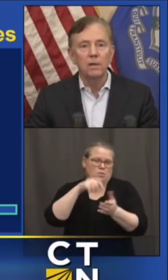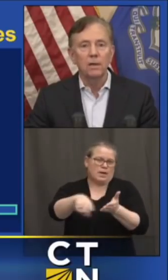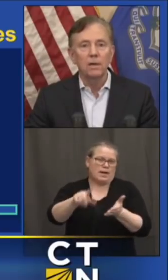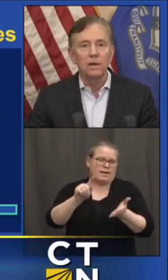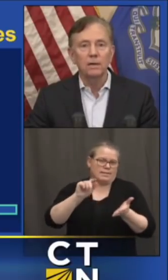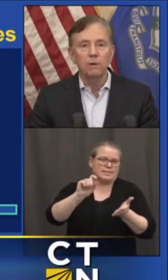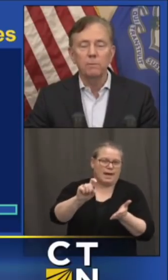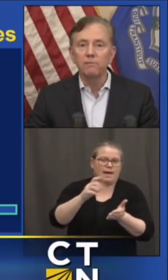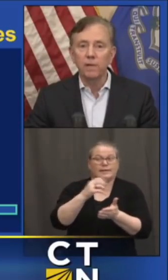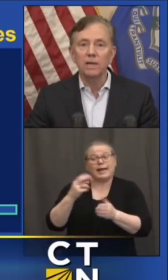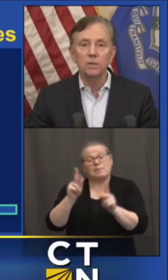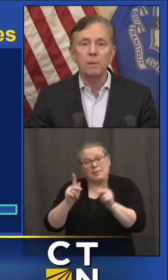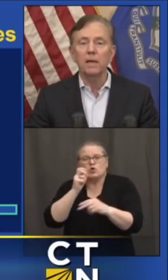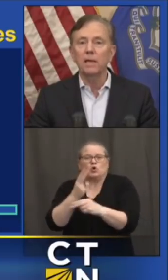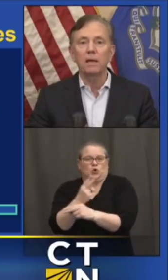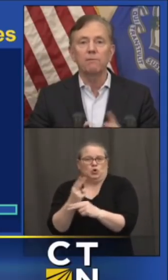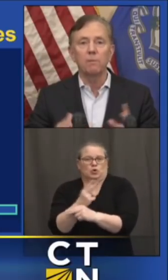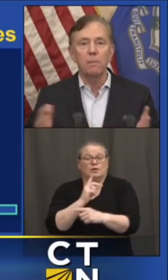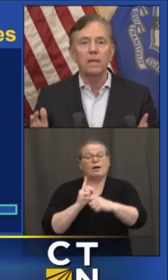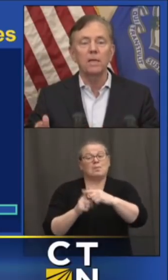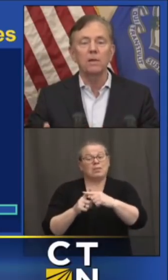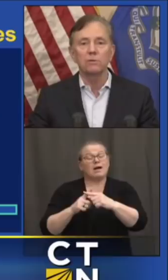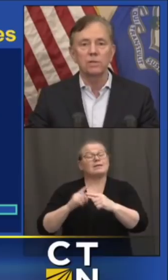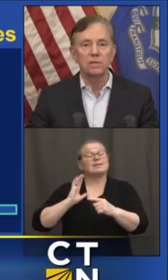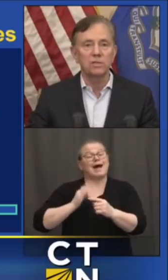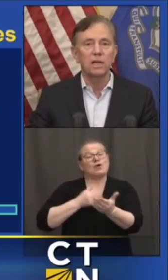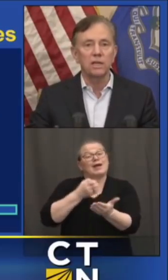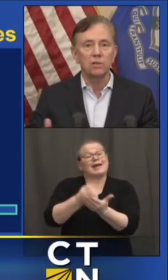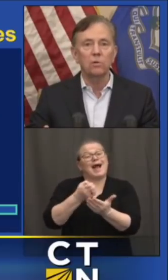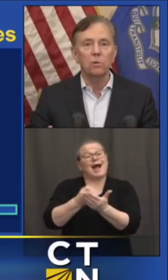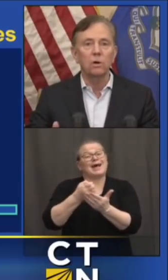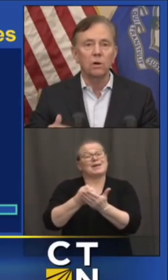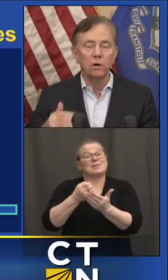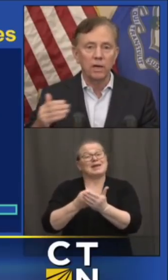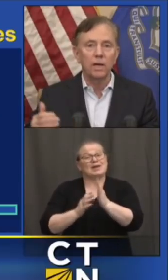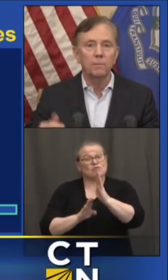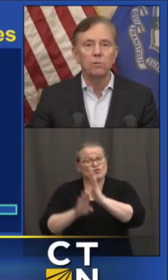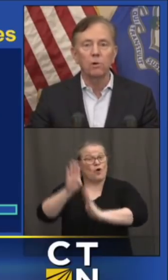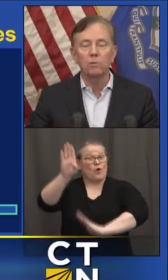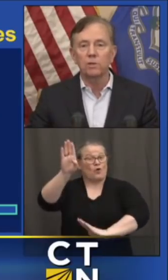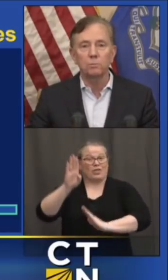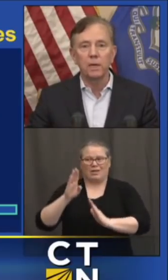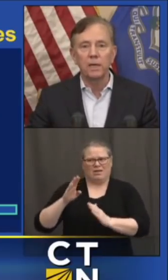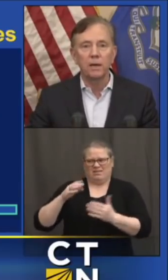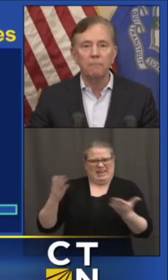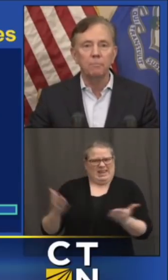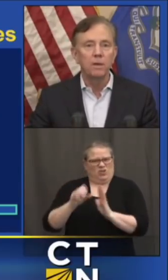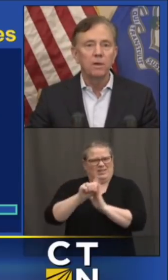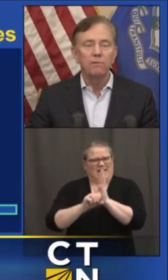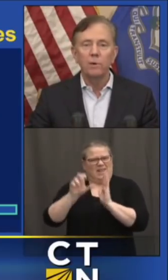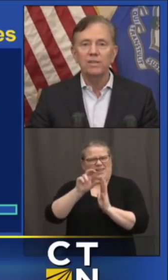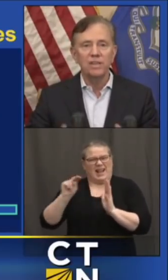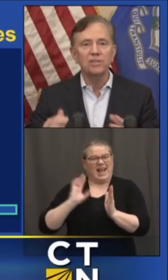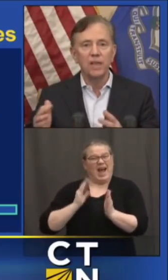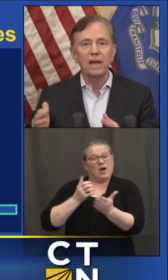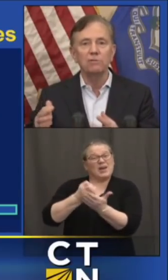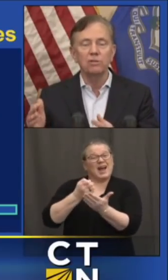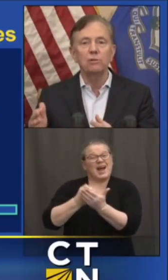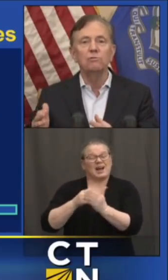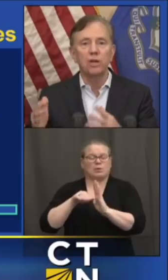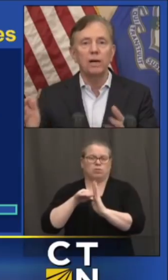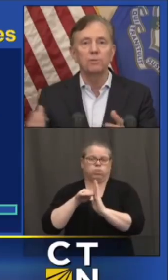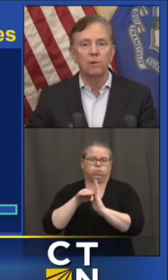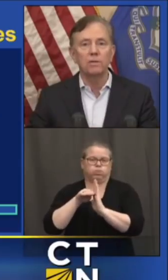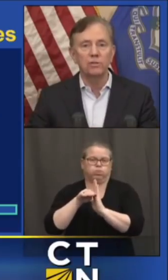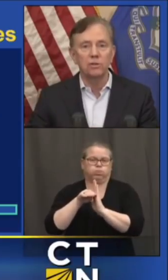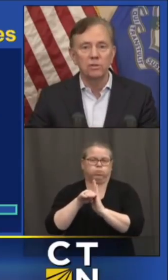growth. We've been flat as a pancake for many years in this state. No longer. Our economic growth is picking up. 46,000